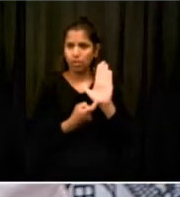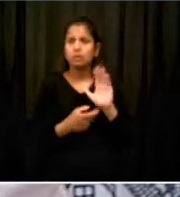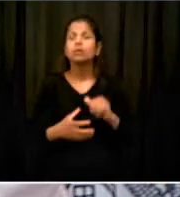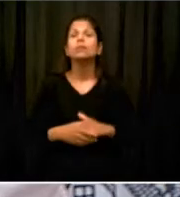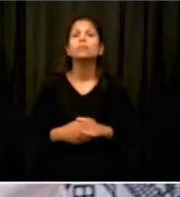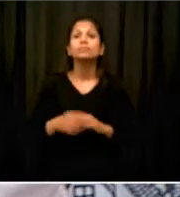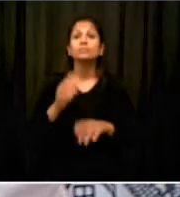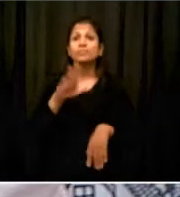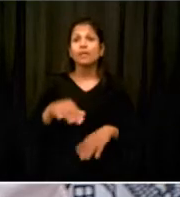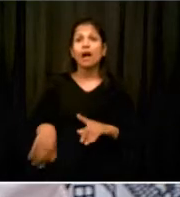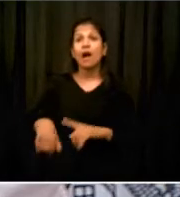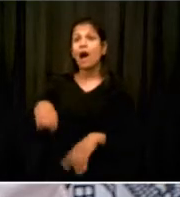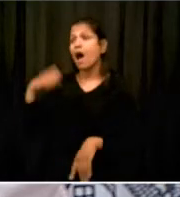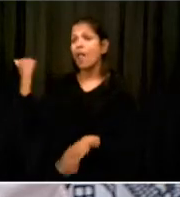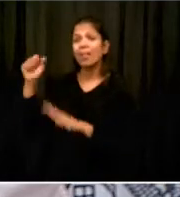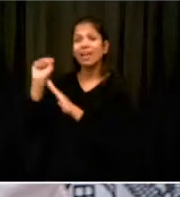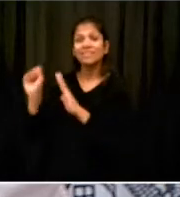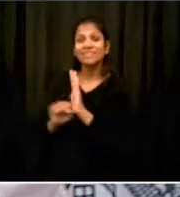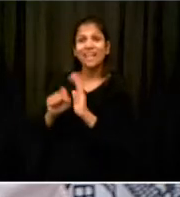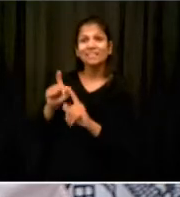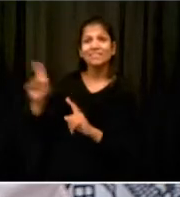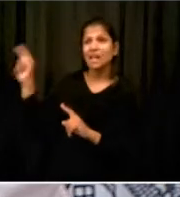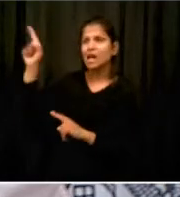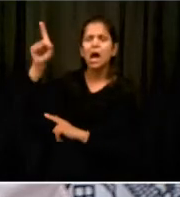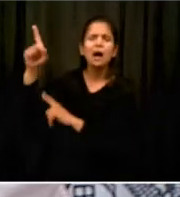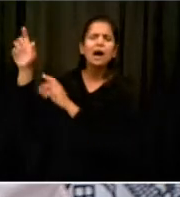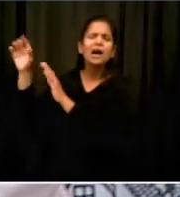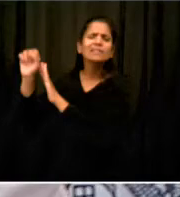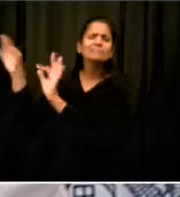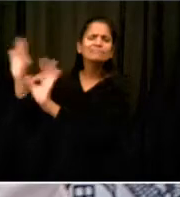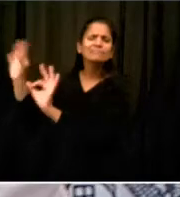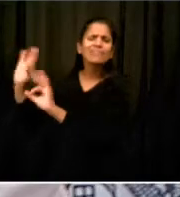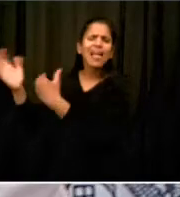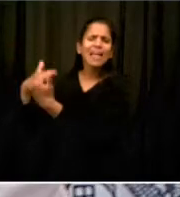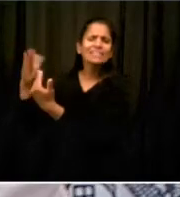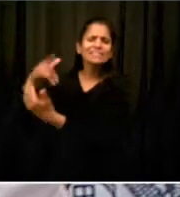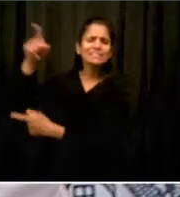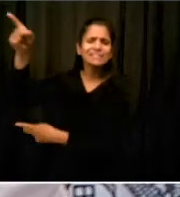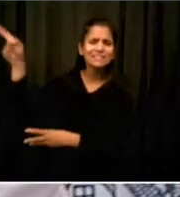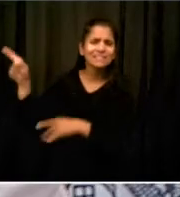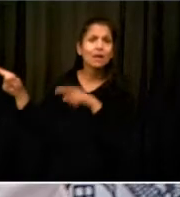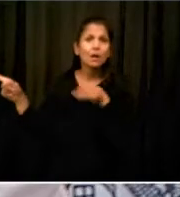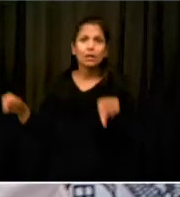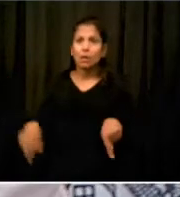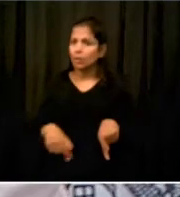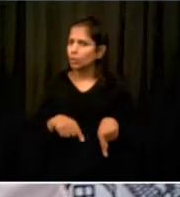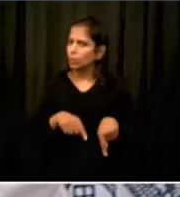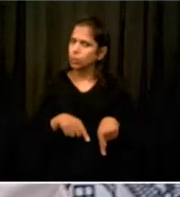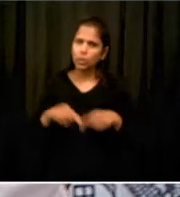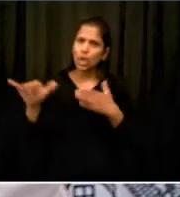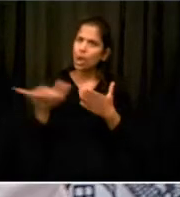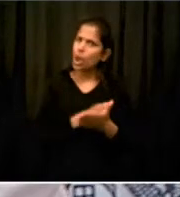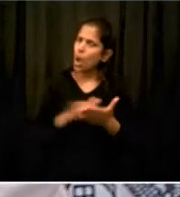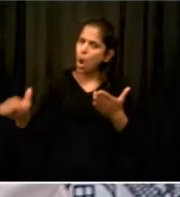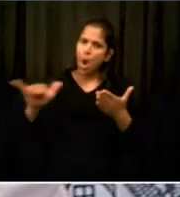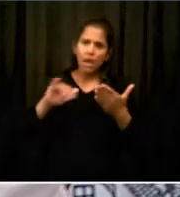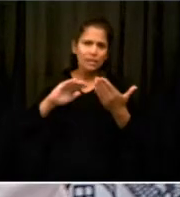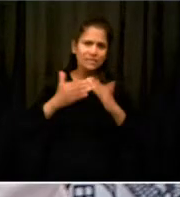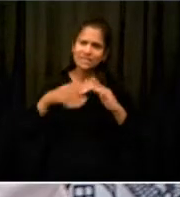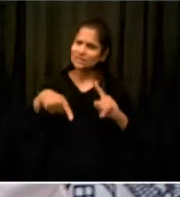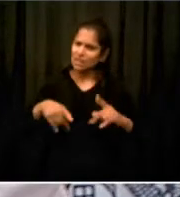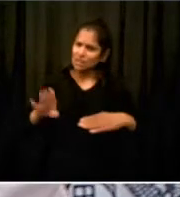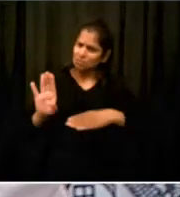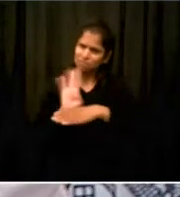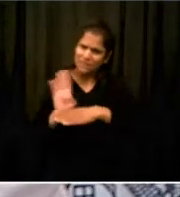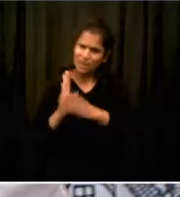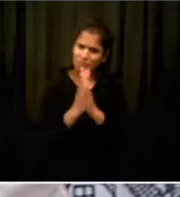streets and how crowded our sidewalks are, et cetera, in normal times, obviously, we have greater challenges than almost anywhere else in sorting this through. But